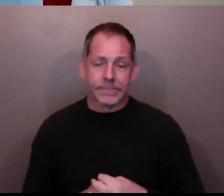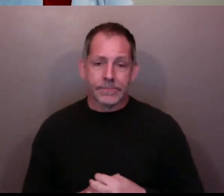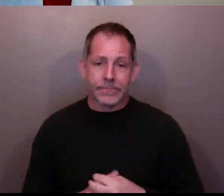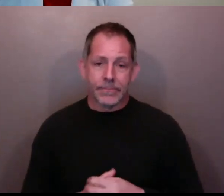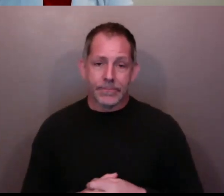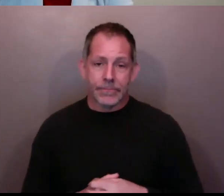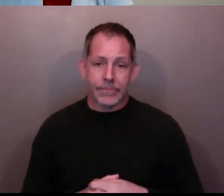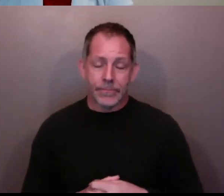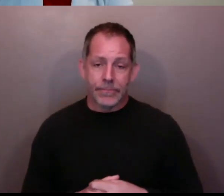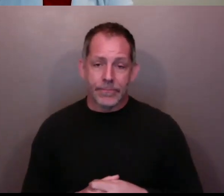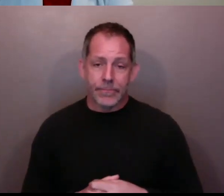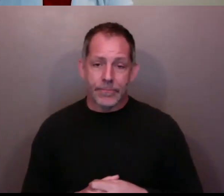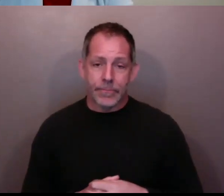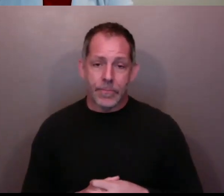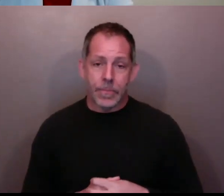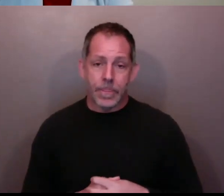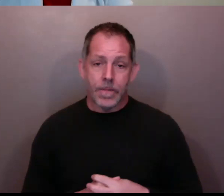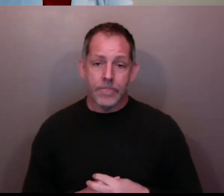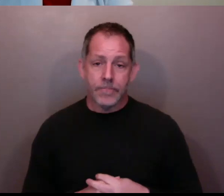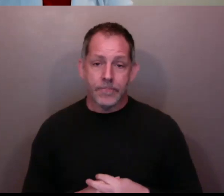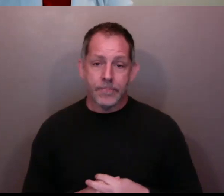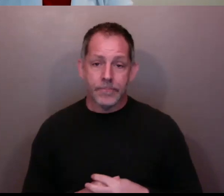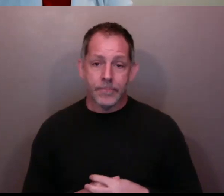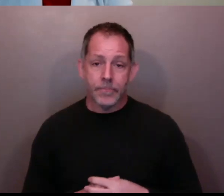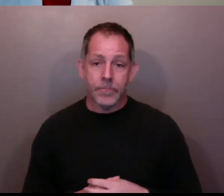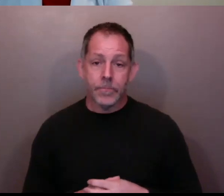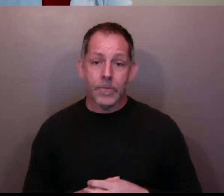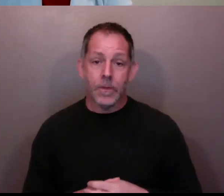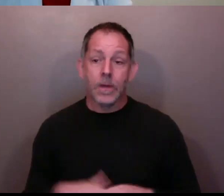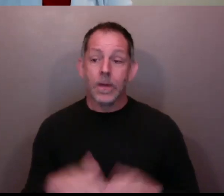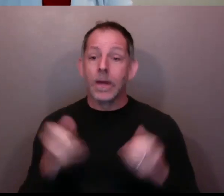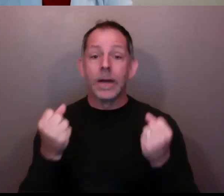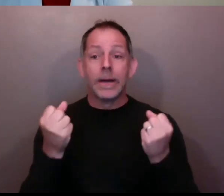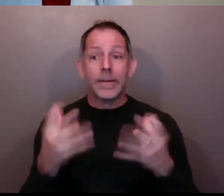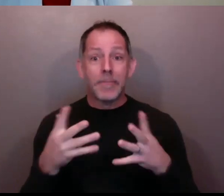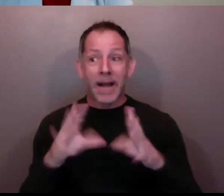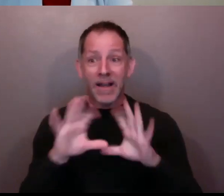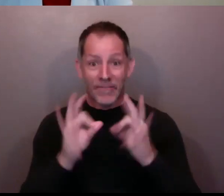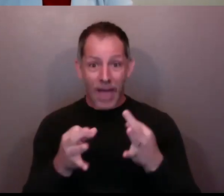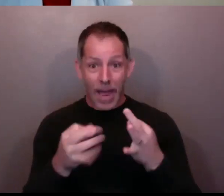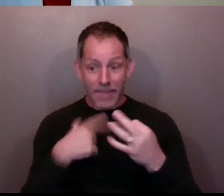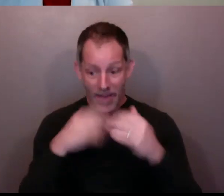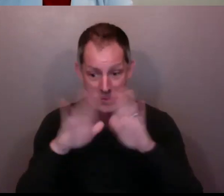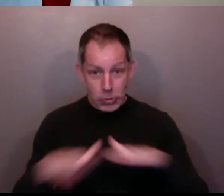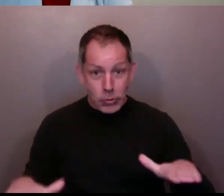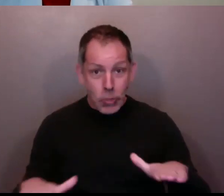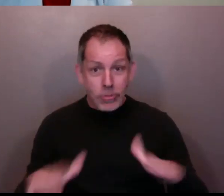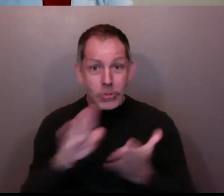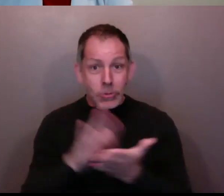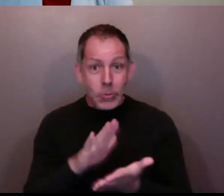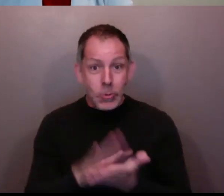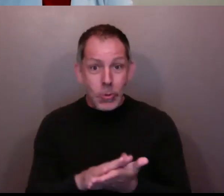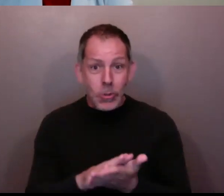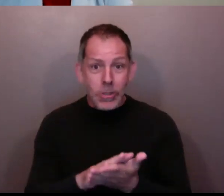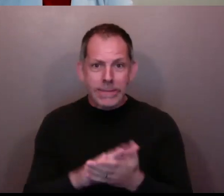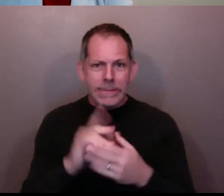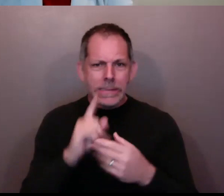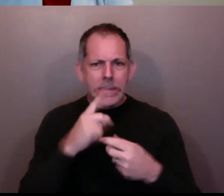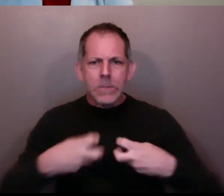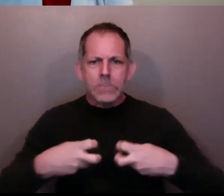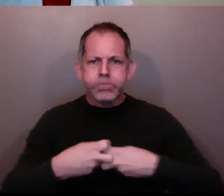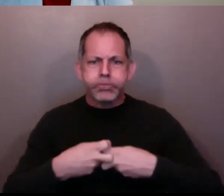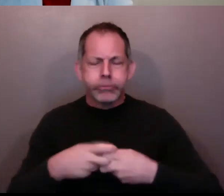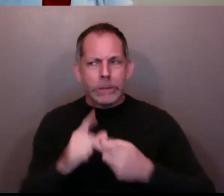families with school-aged children who are worried about how to juggle work and homeschooling and the challenges that remote